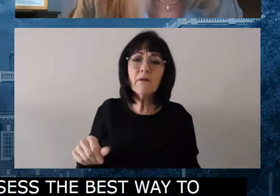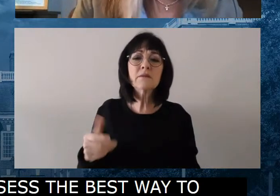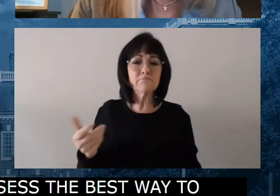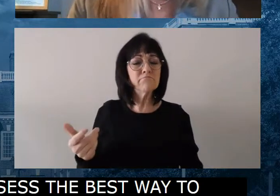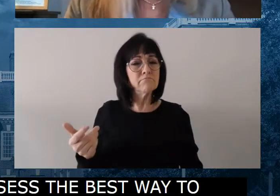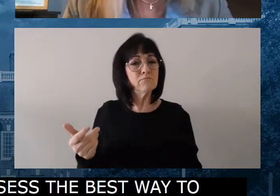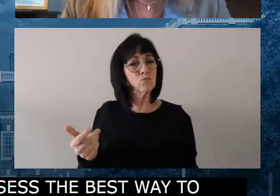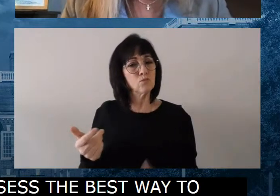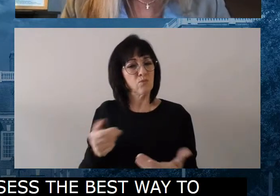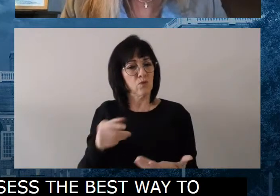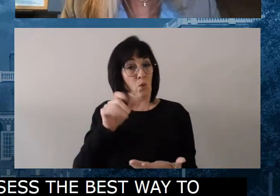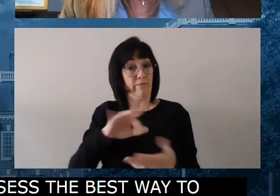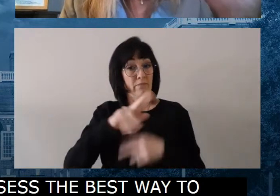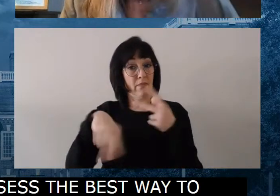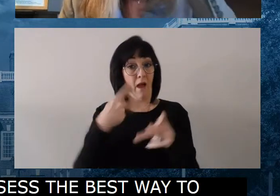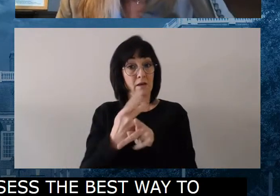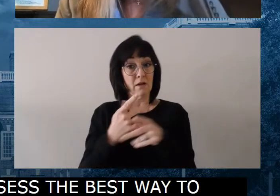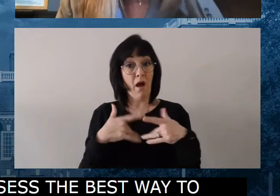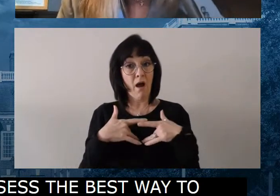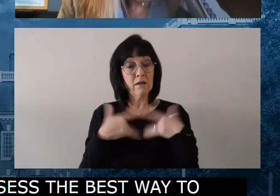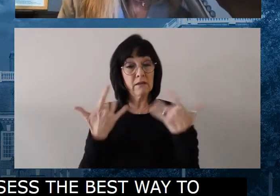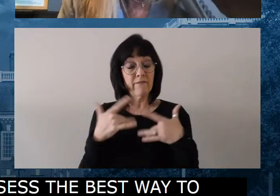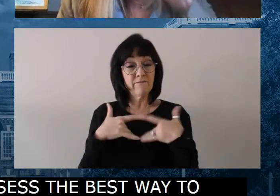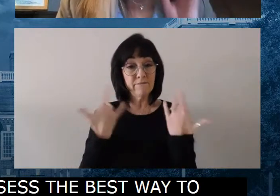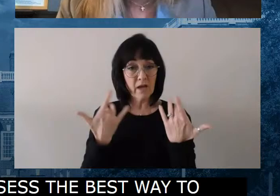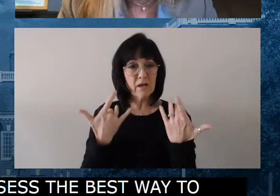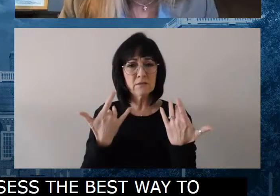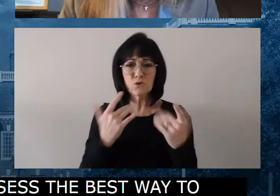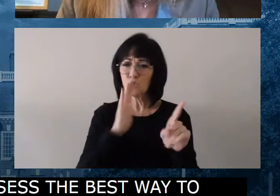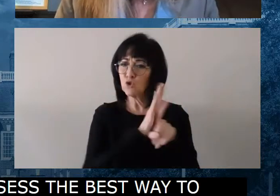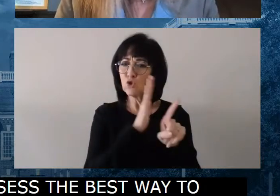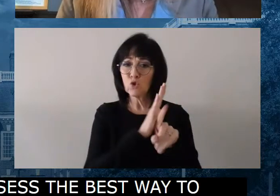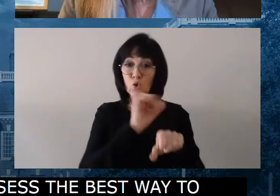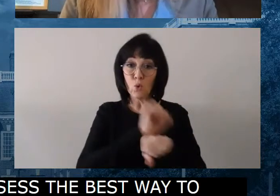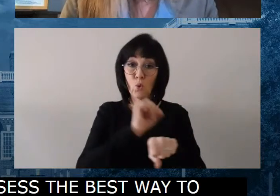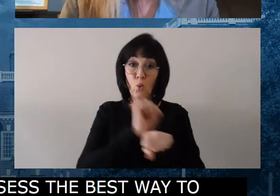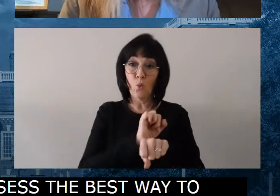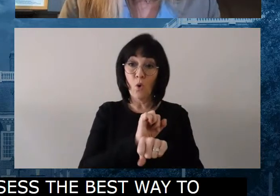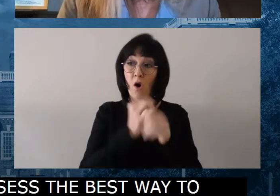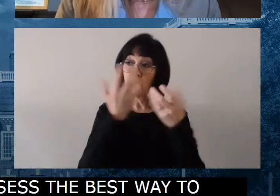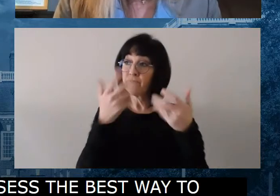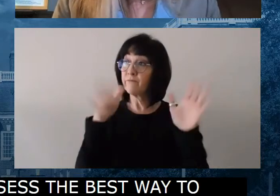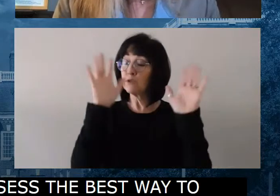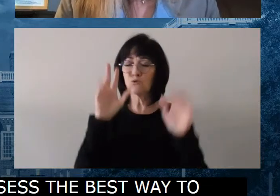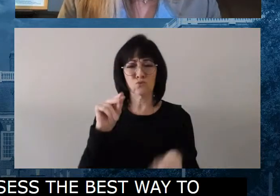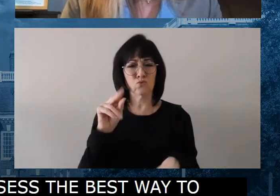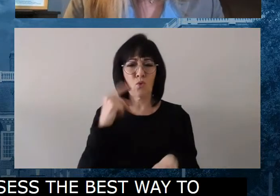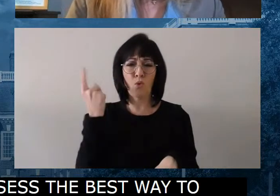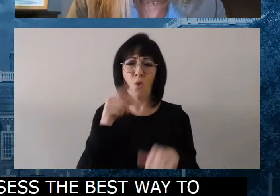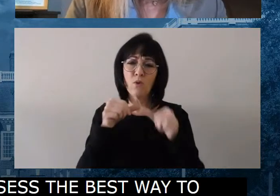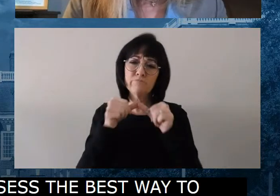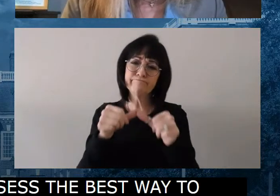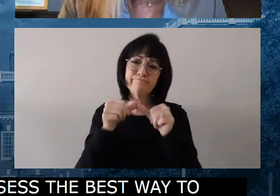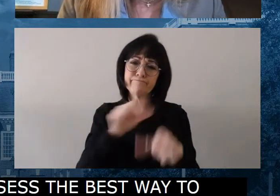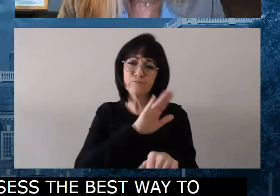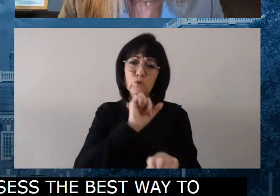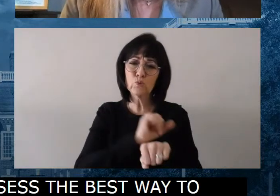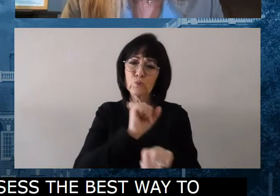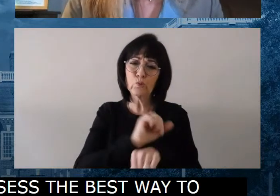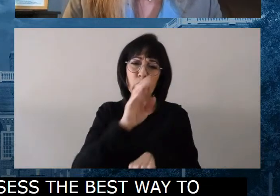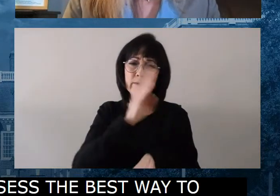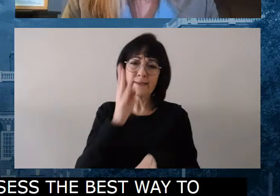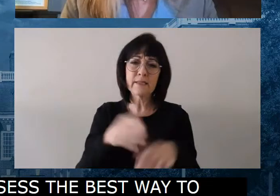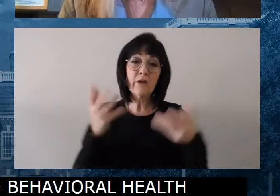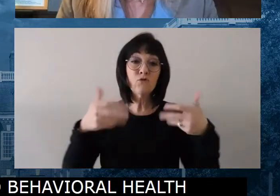just with these events alone, the work is certainly not done. But with the plan that we announced last week, we want to make